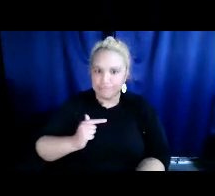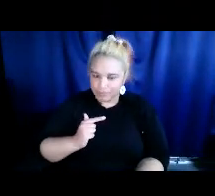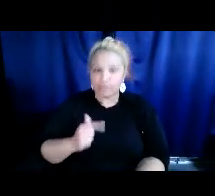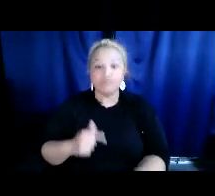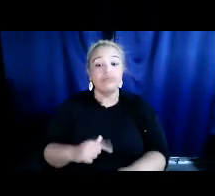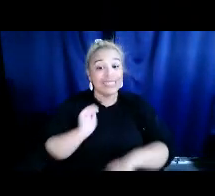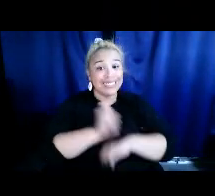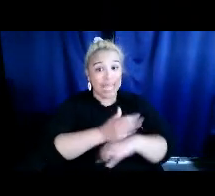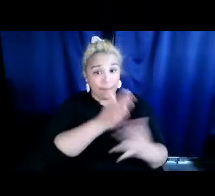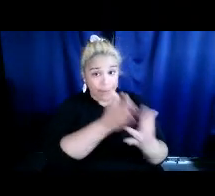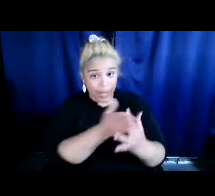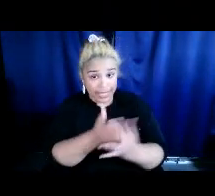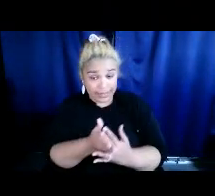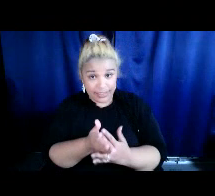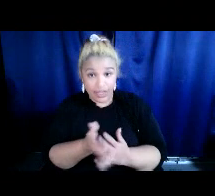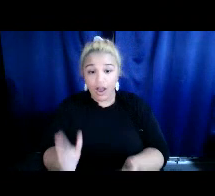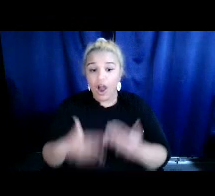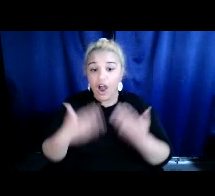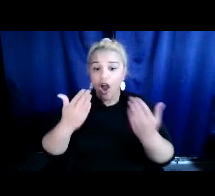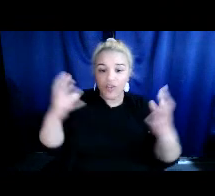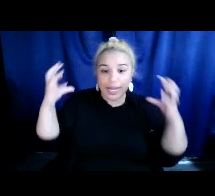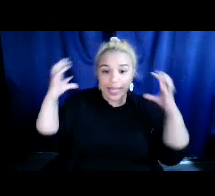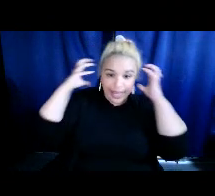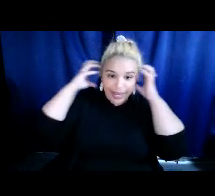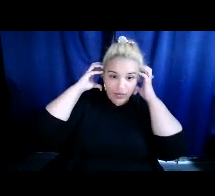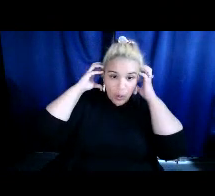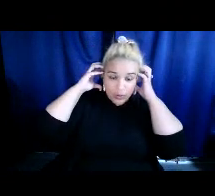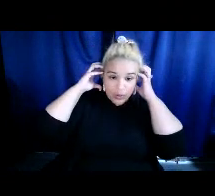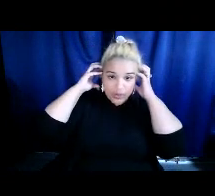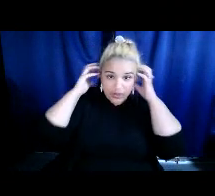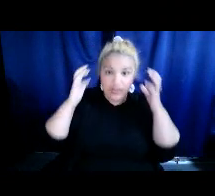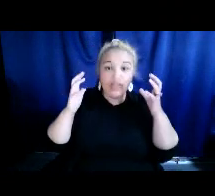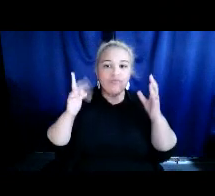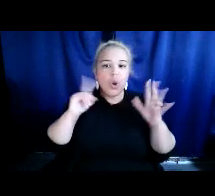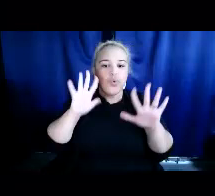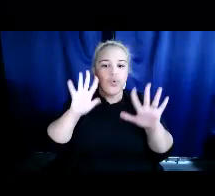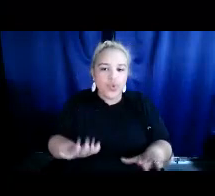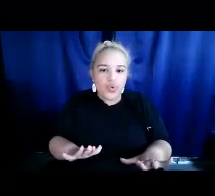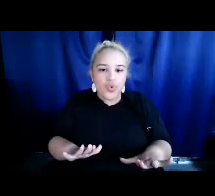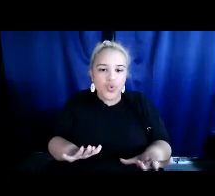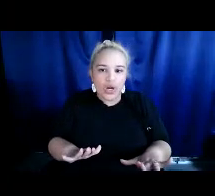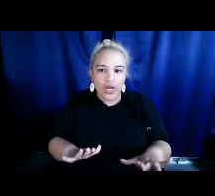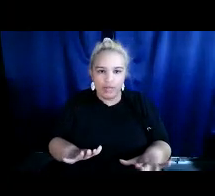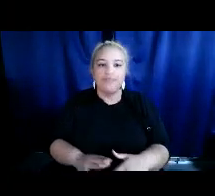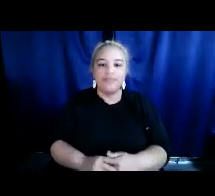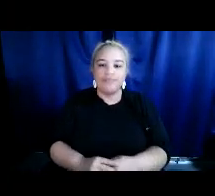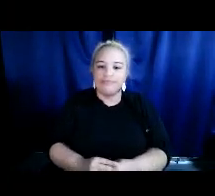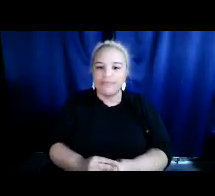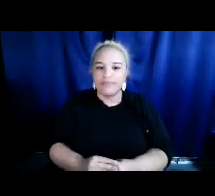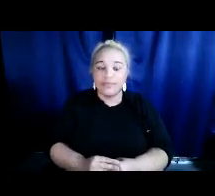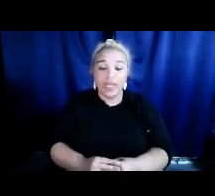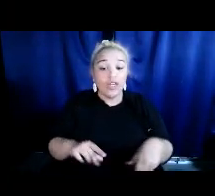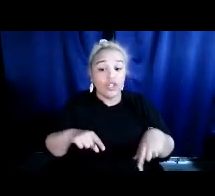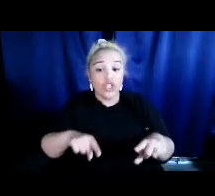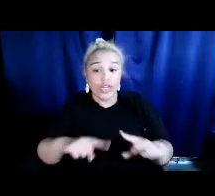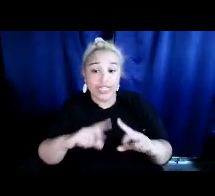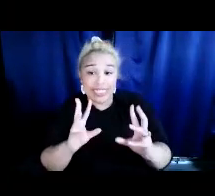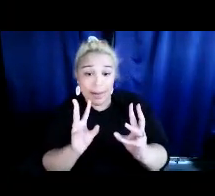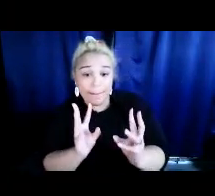present information auditorily and visually. During meetings at work, provide employees with multiple ways to